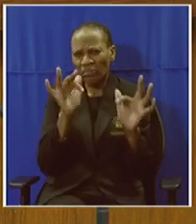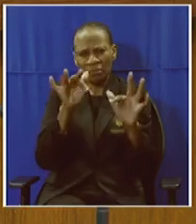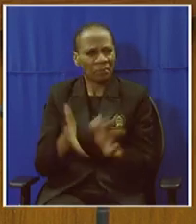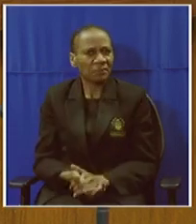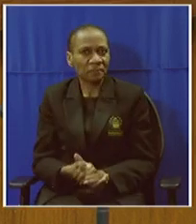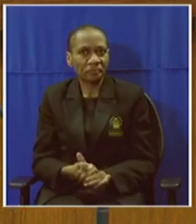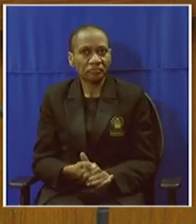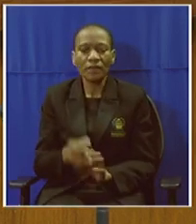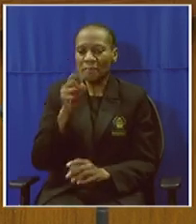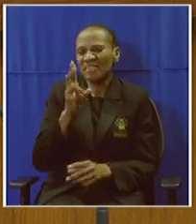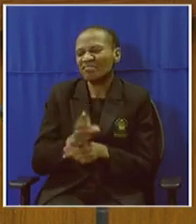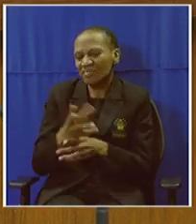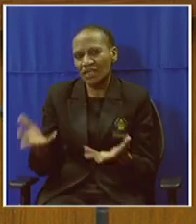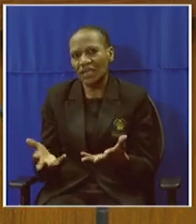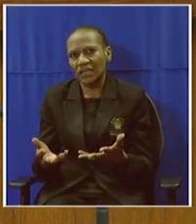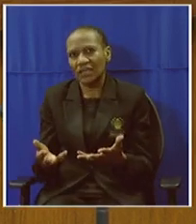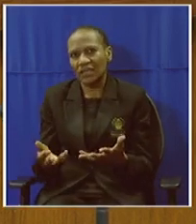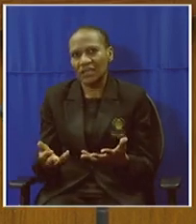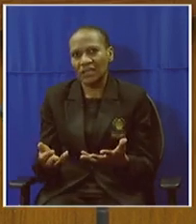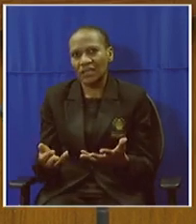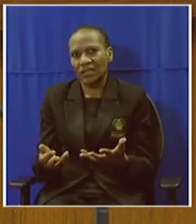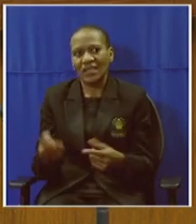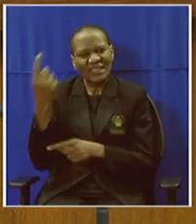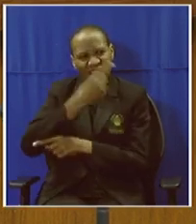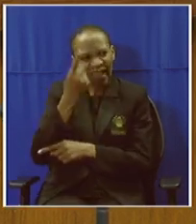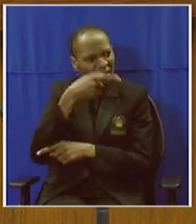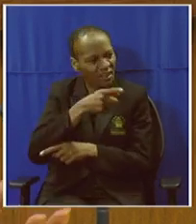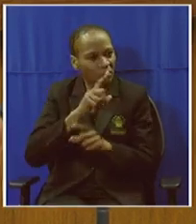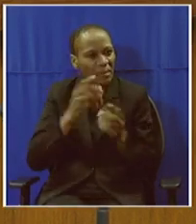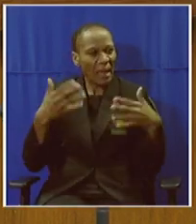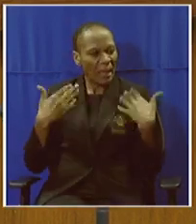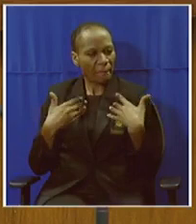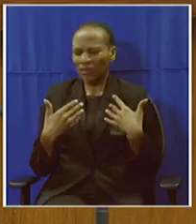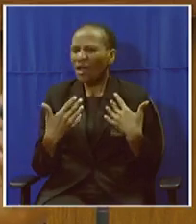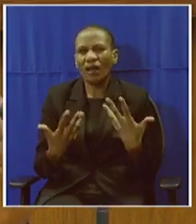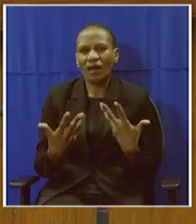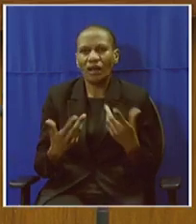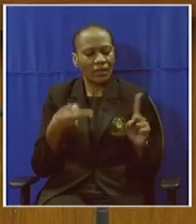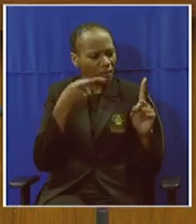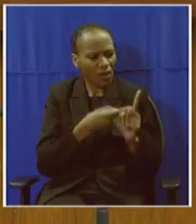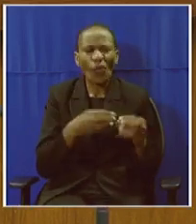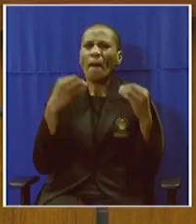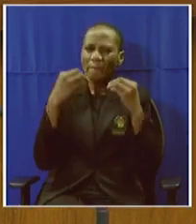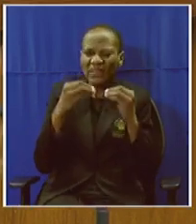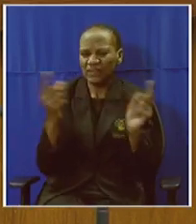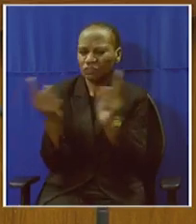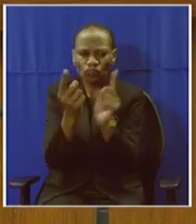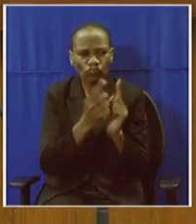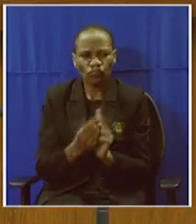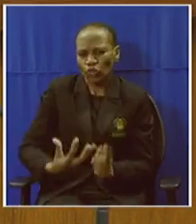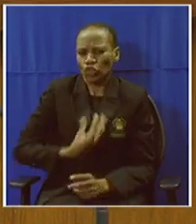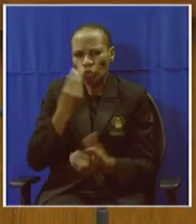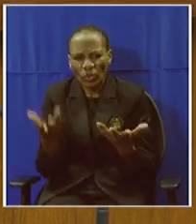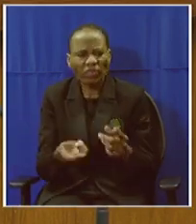But again, it was not just a happy day. She was busy with the students, talking